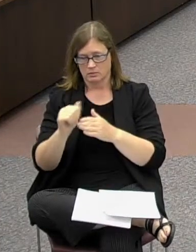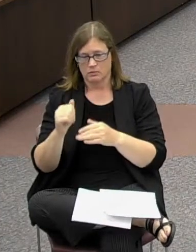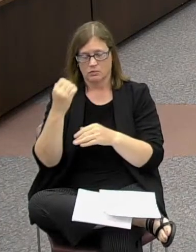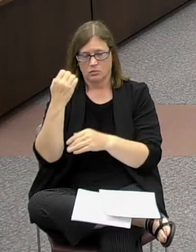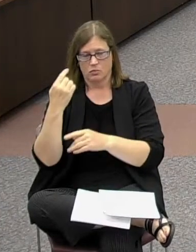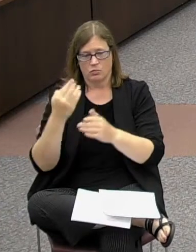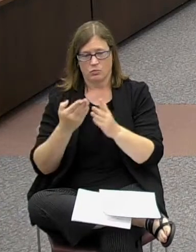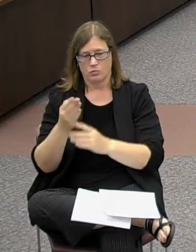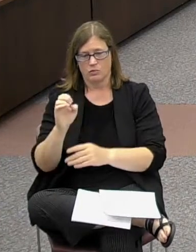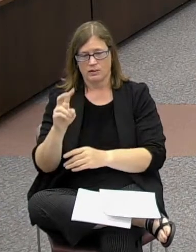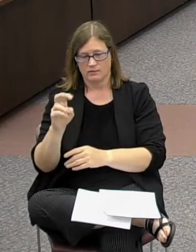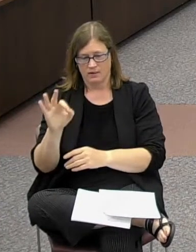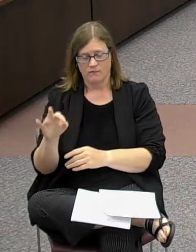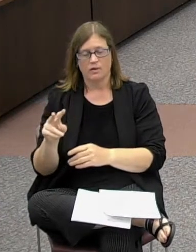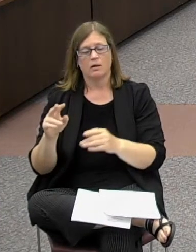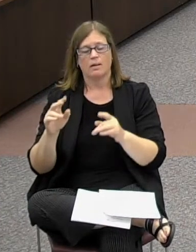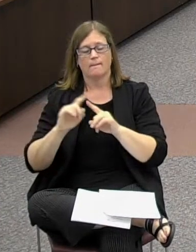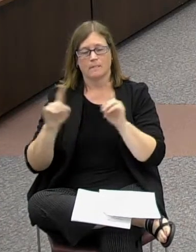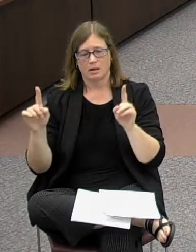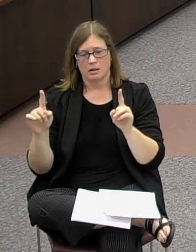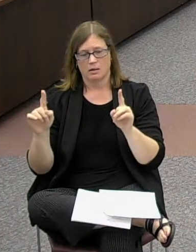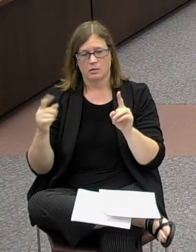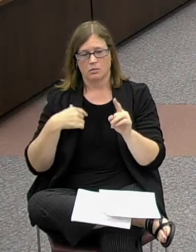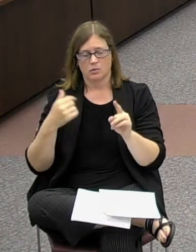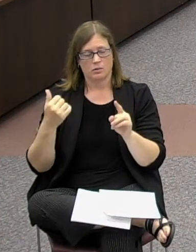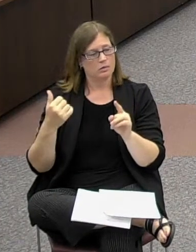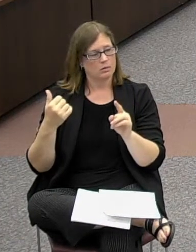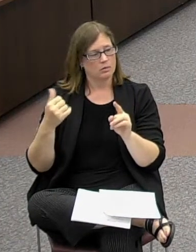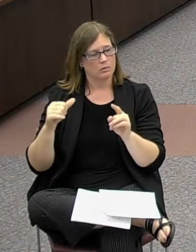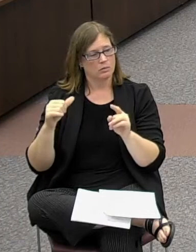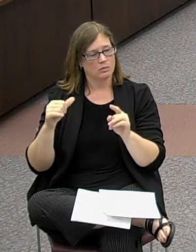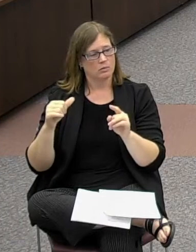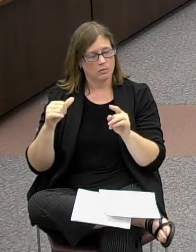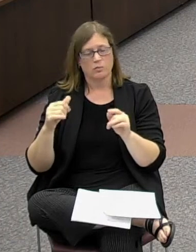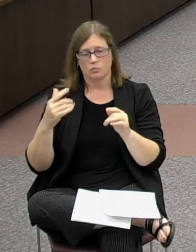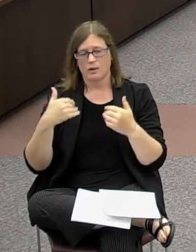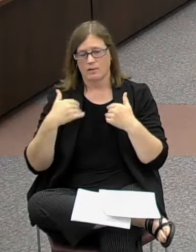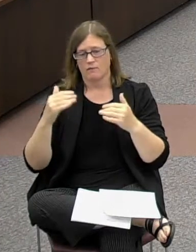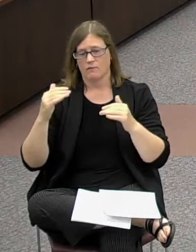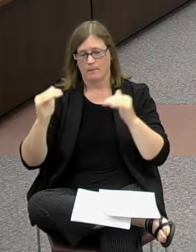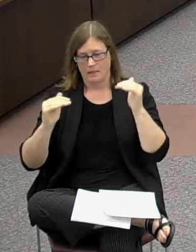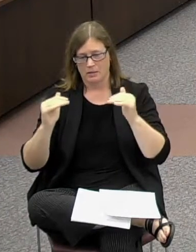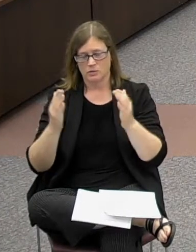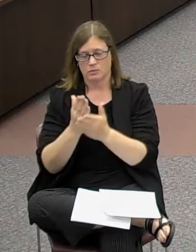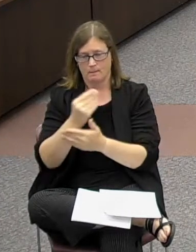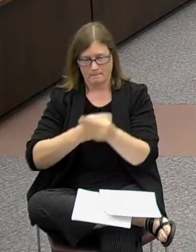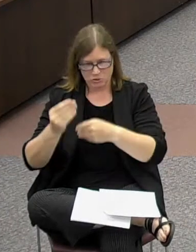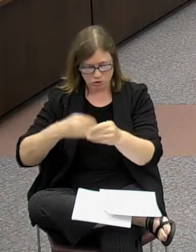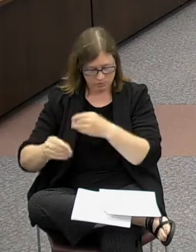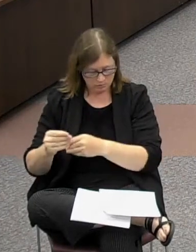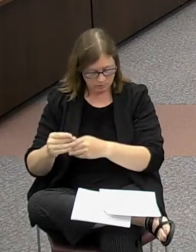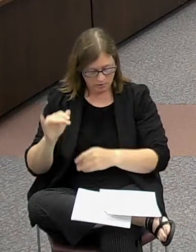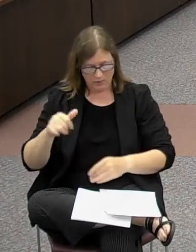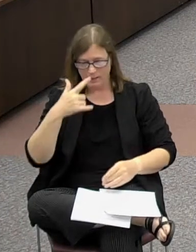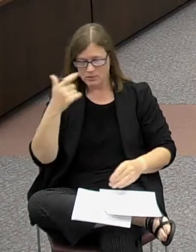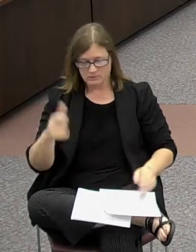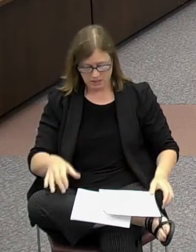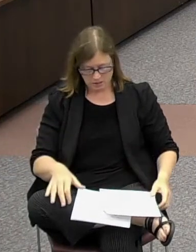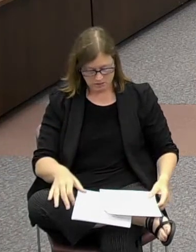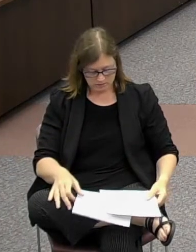EBF. But otherwise, we are projecting a balanced budget. Thank you. And that was because